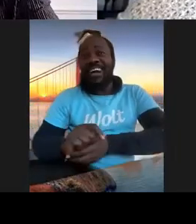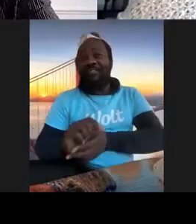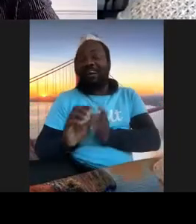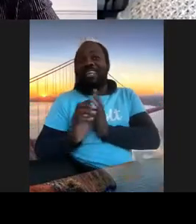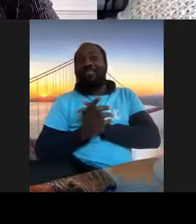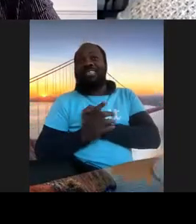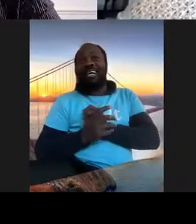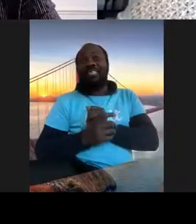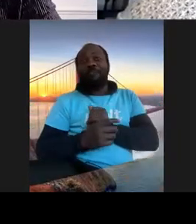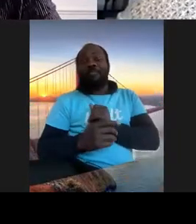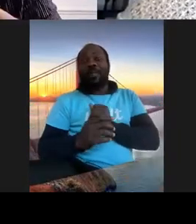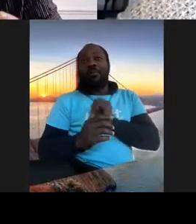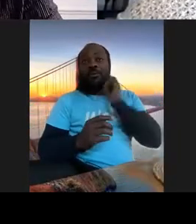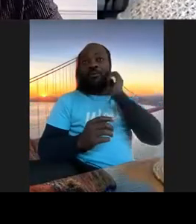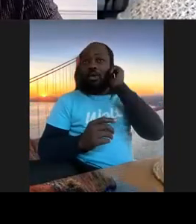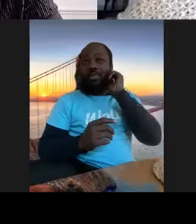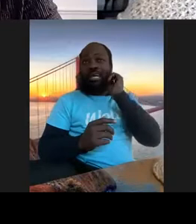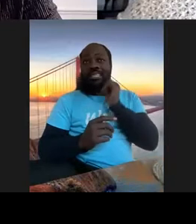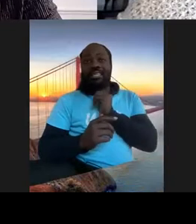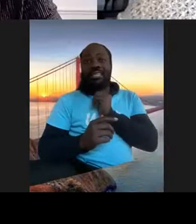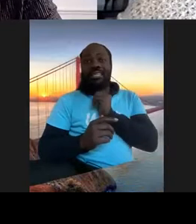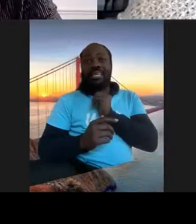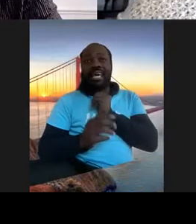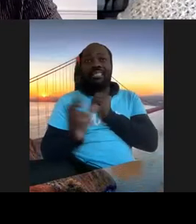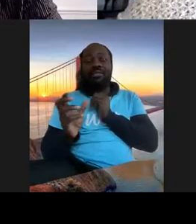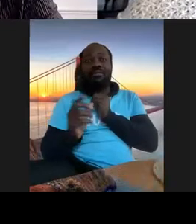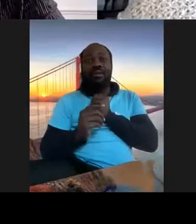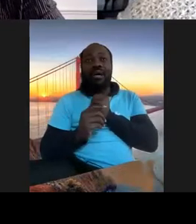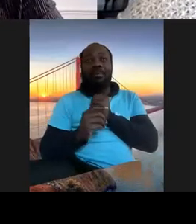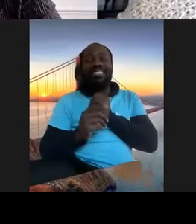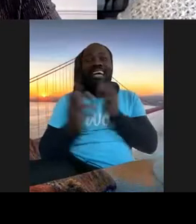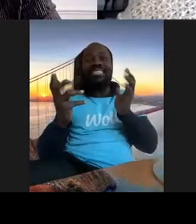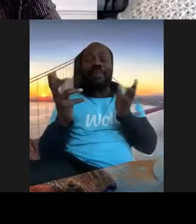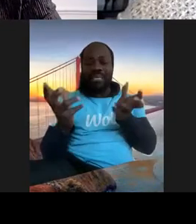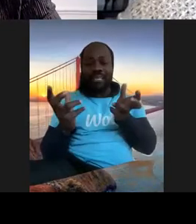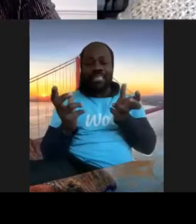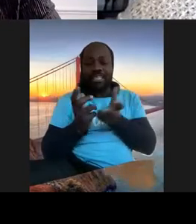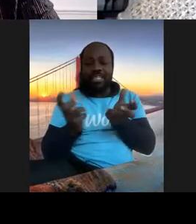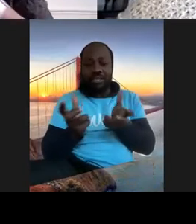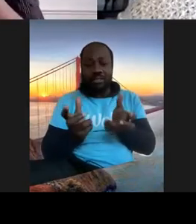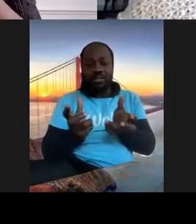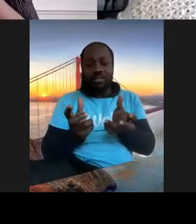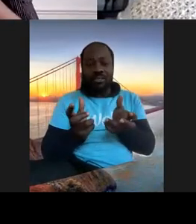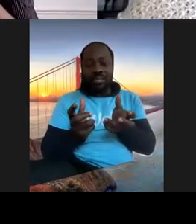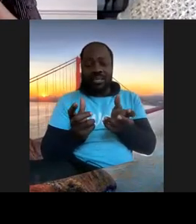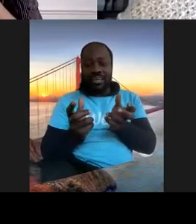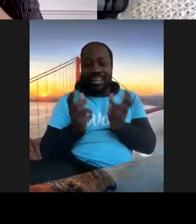Confidence. Yeah. So I find out that most coders get to start making